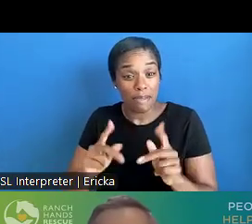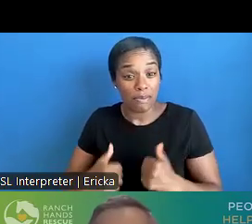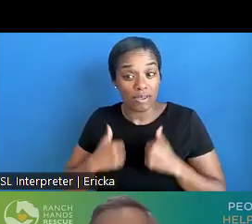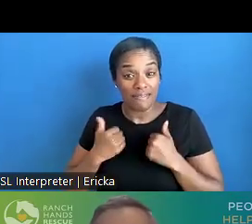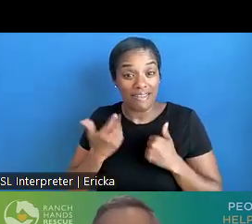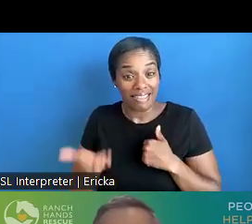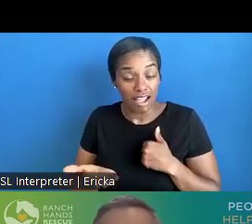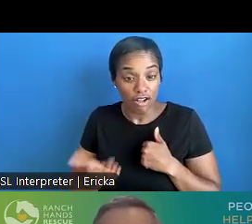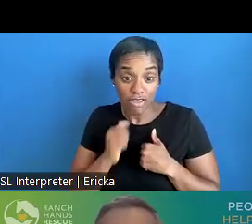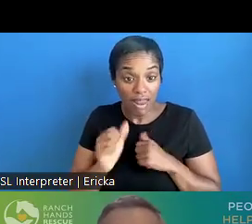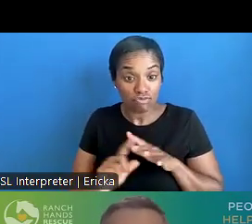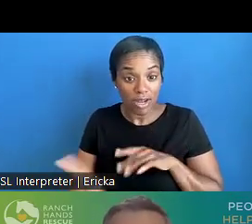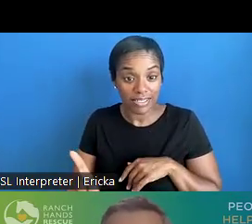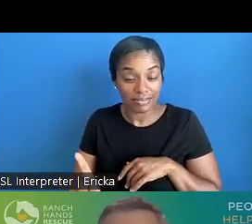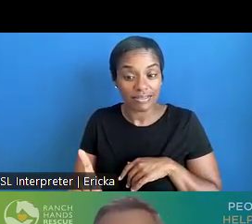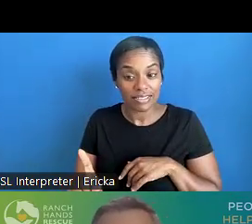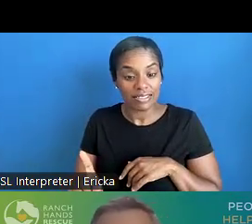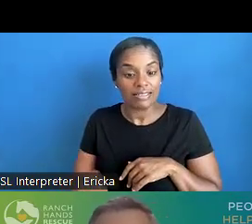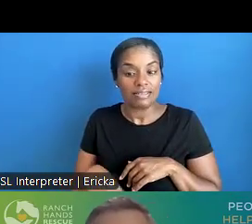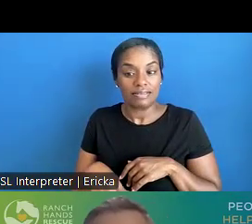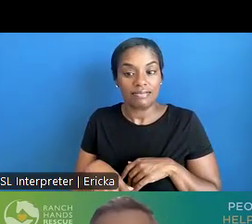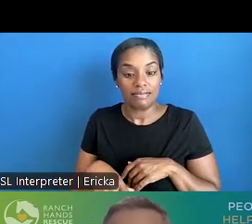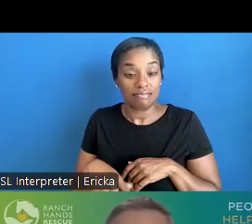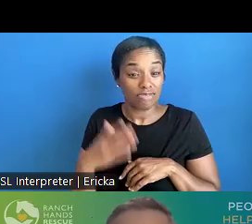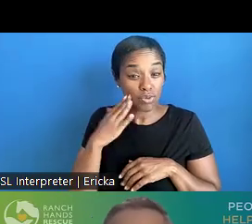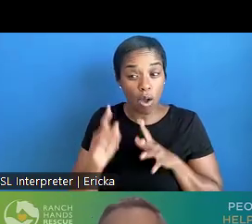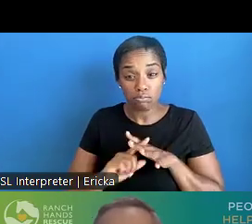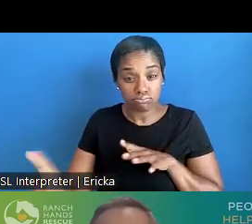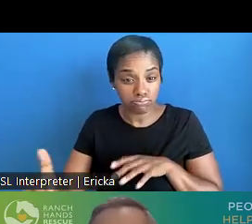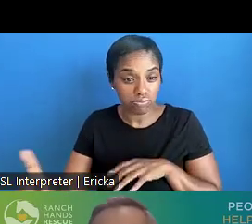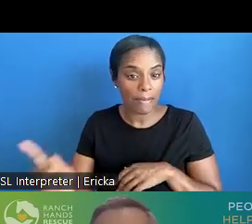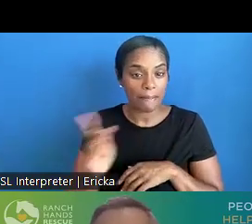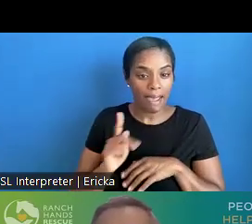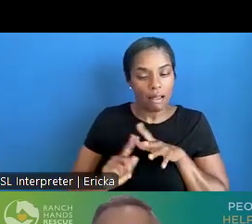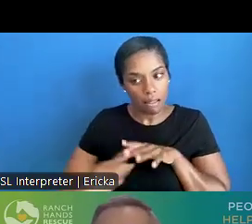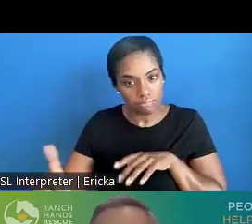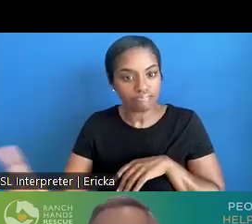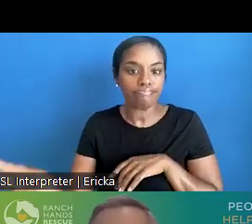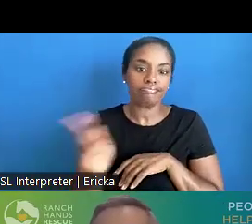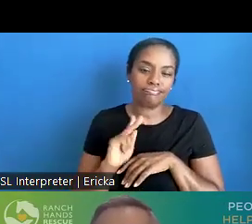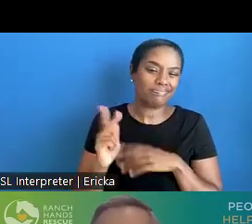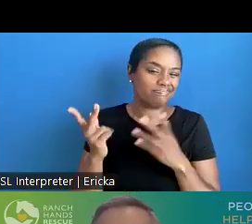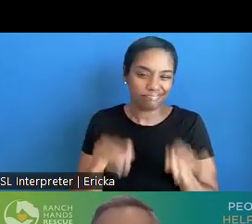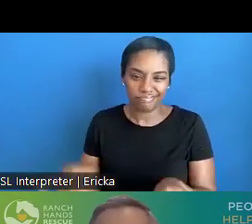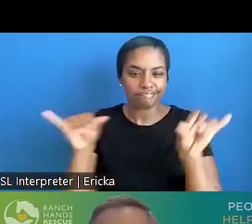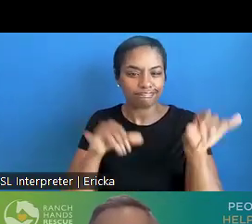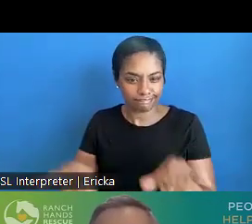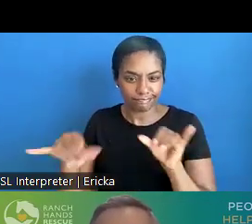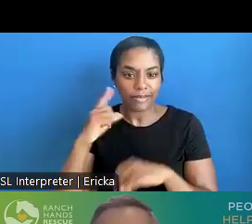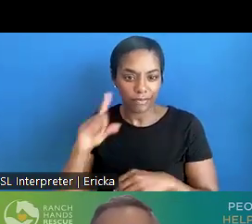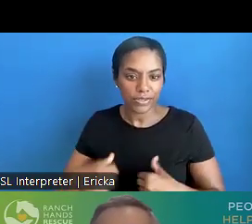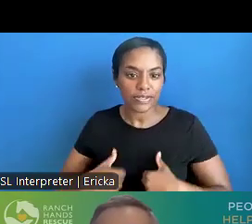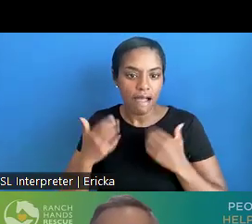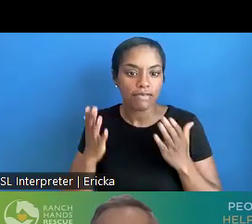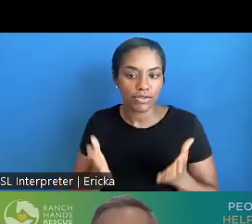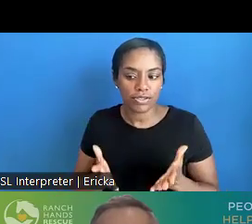And as many of you know, running, leaving, coming back into care, it's a common approach or a common experience for survivors. They